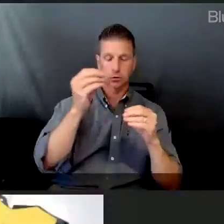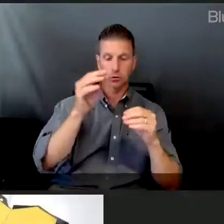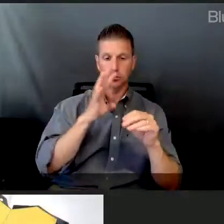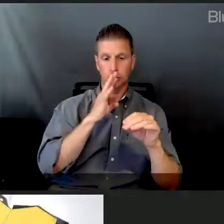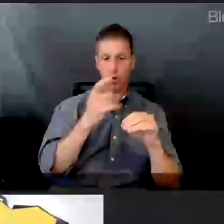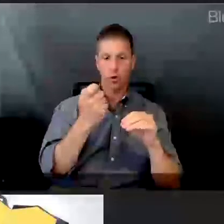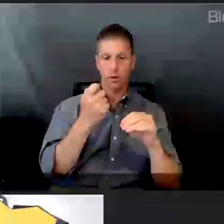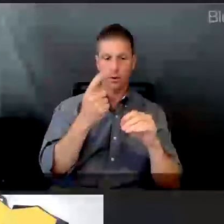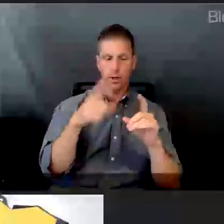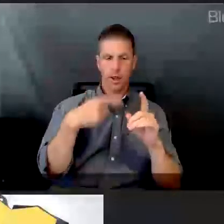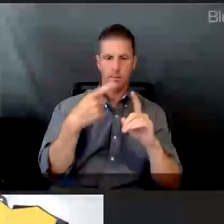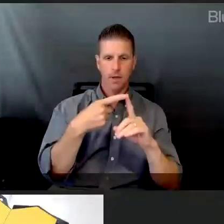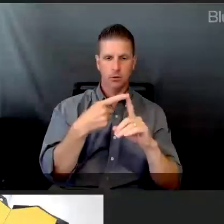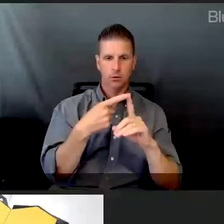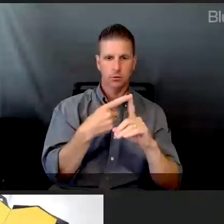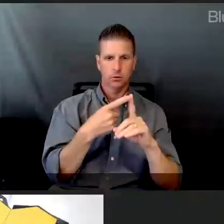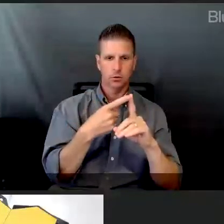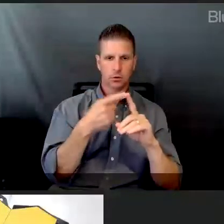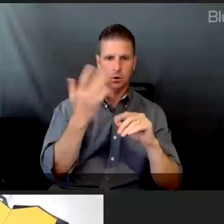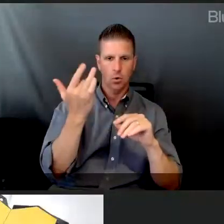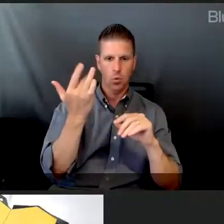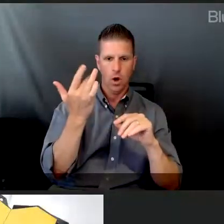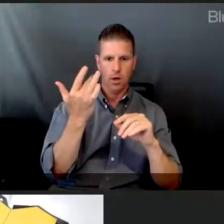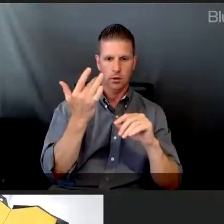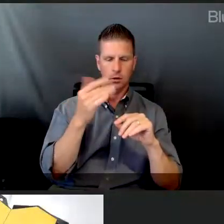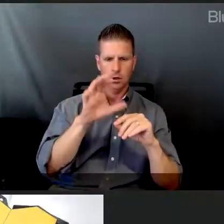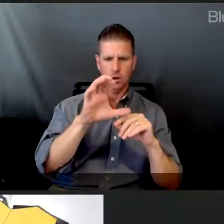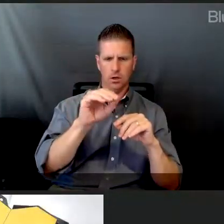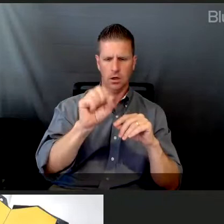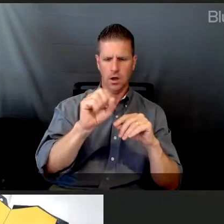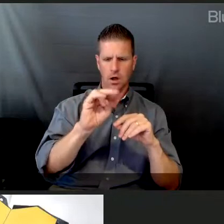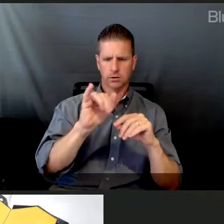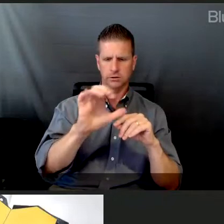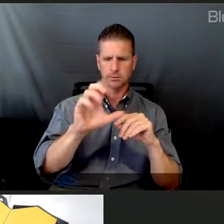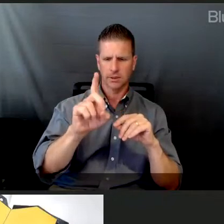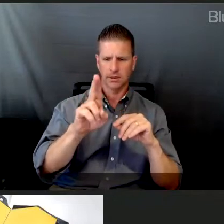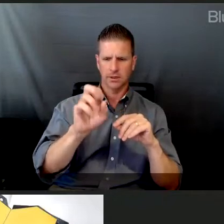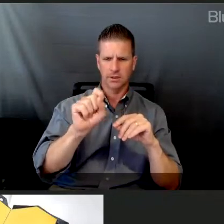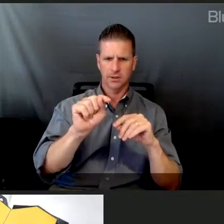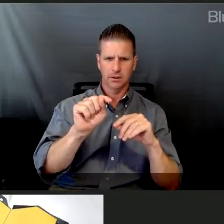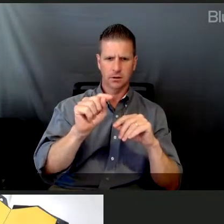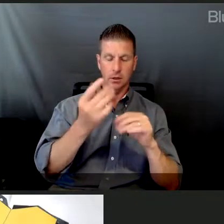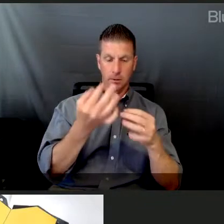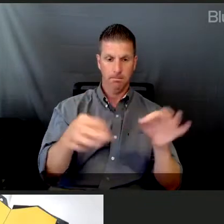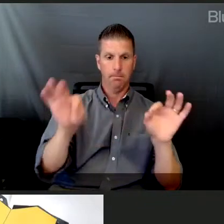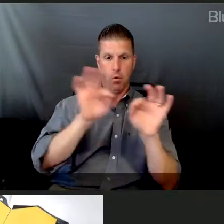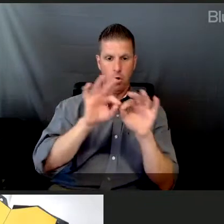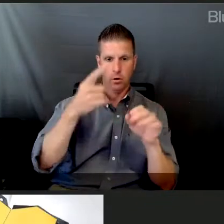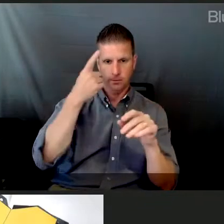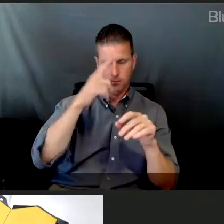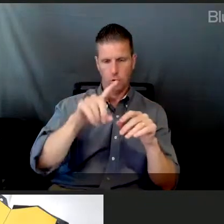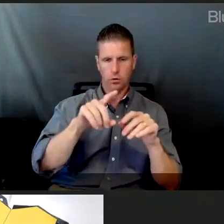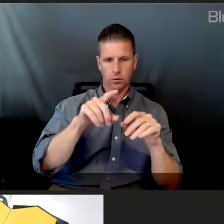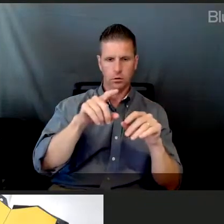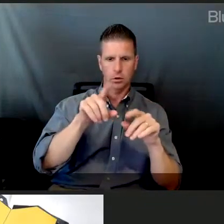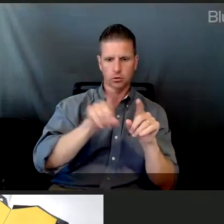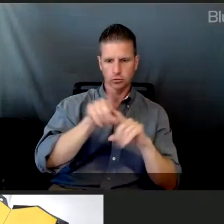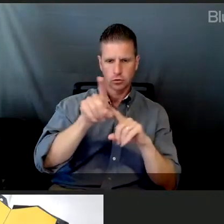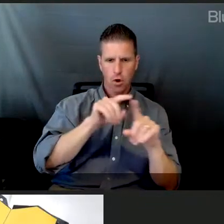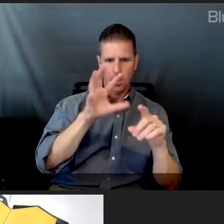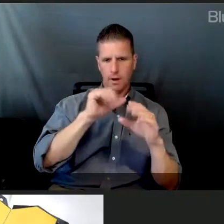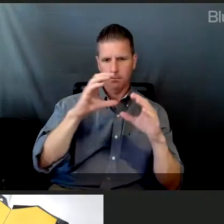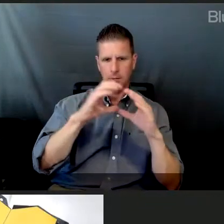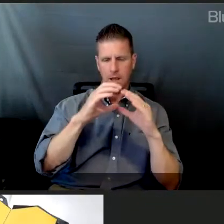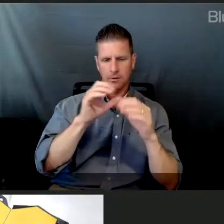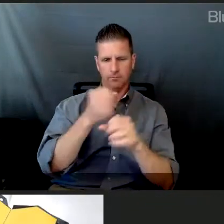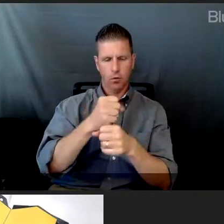bit about why cosmic dust is so important for star and planet formation? So